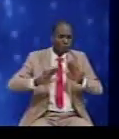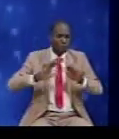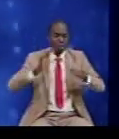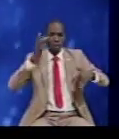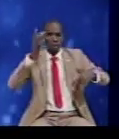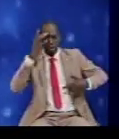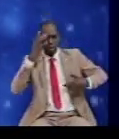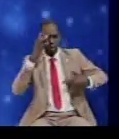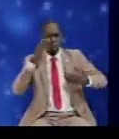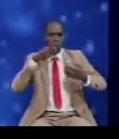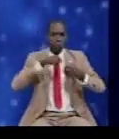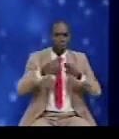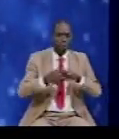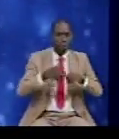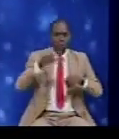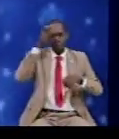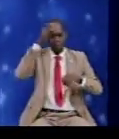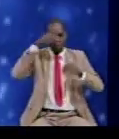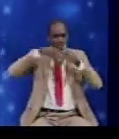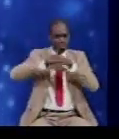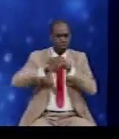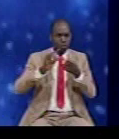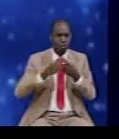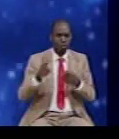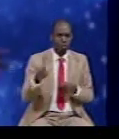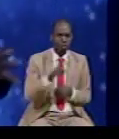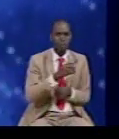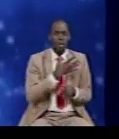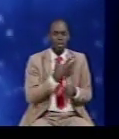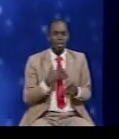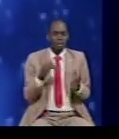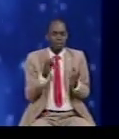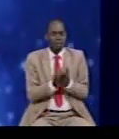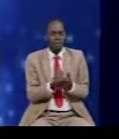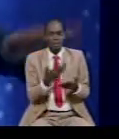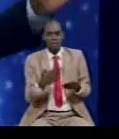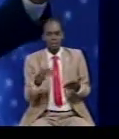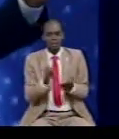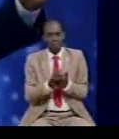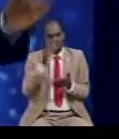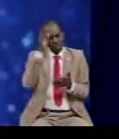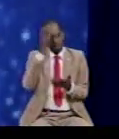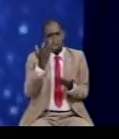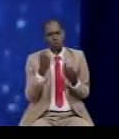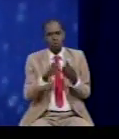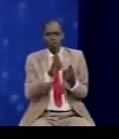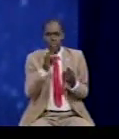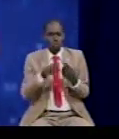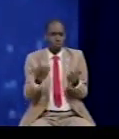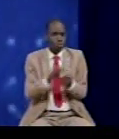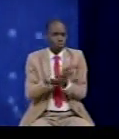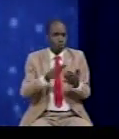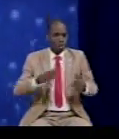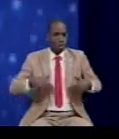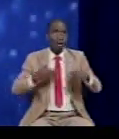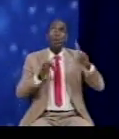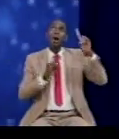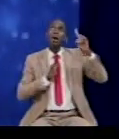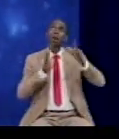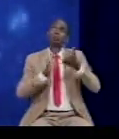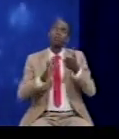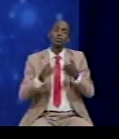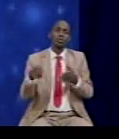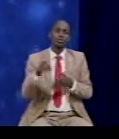trauma of demon possession and that confusion that wants to scatter your life. I forgive you. I remove your sickness